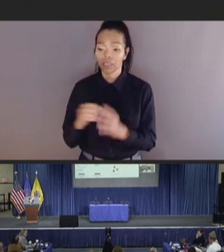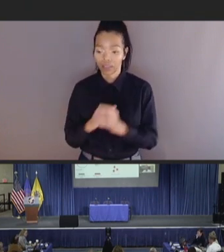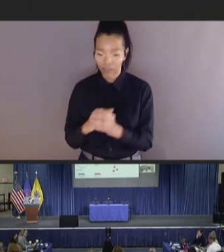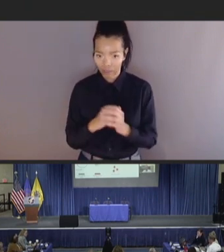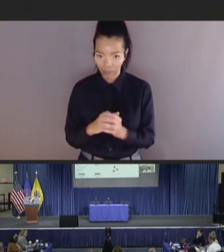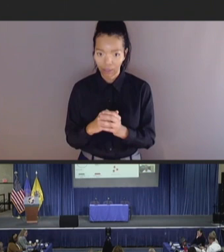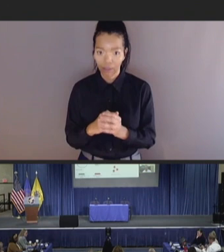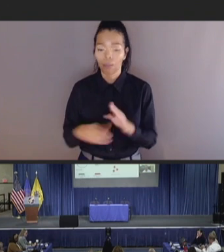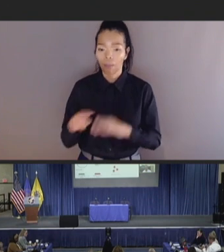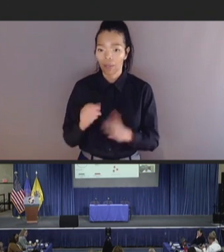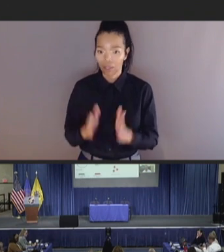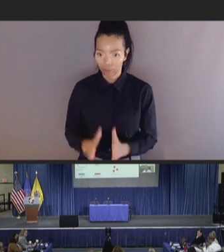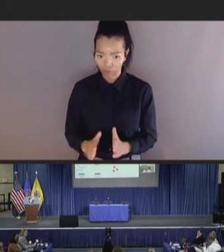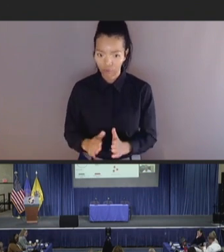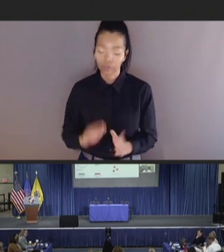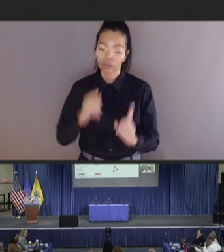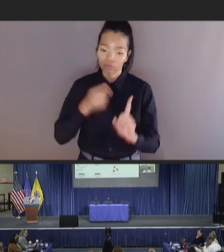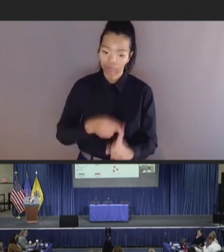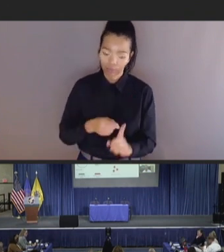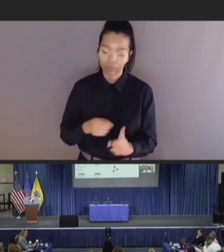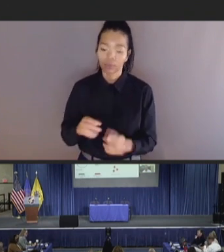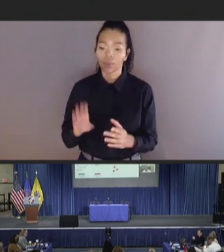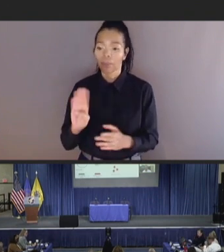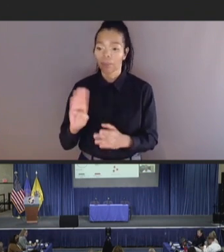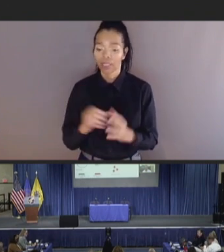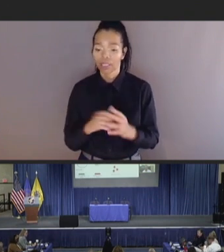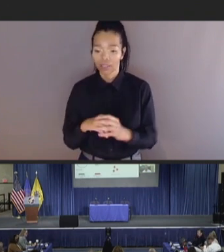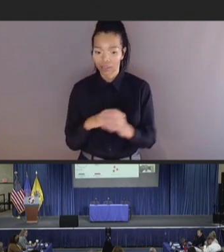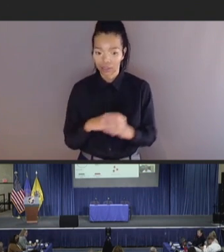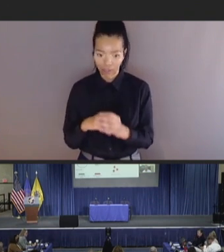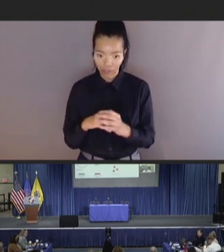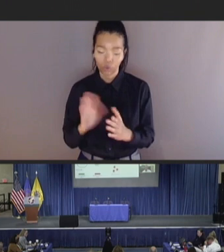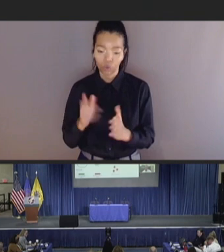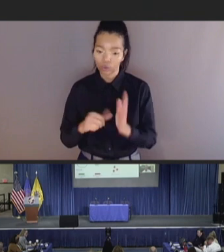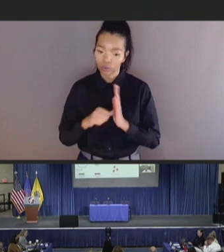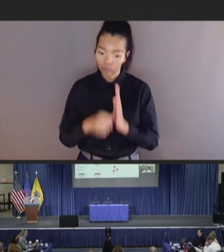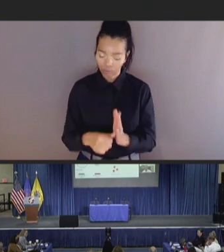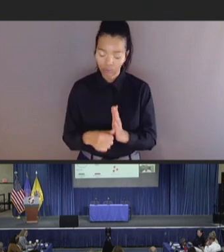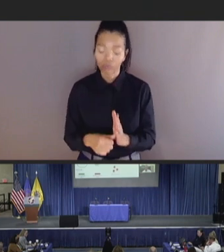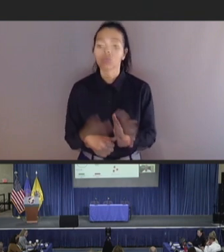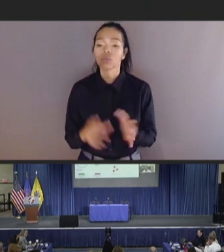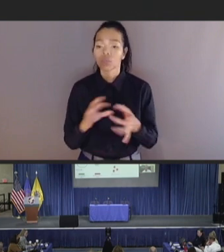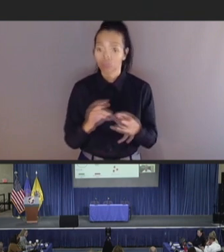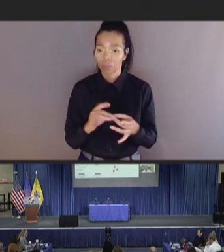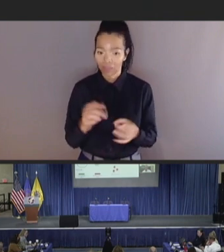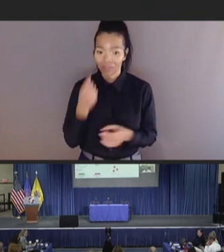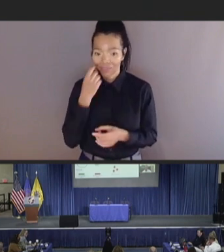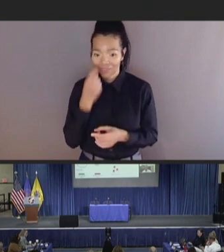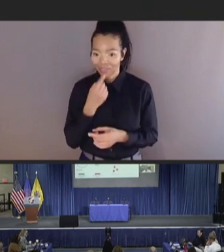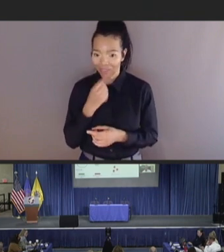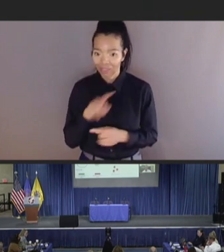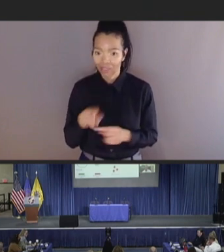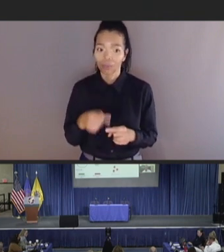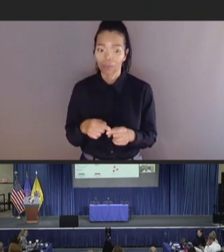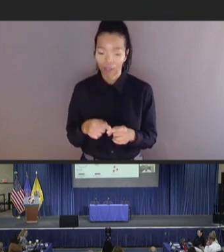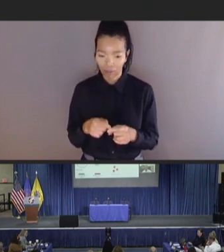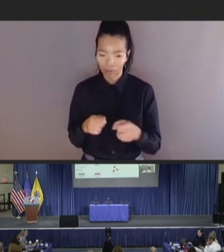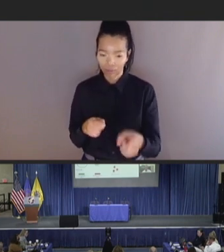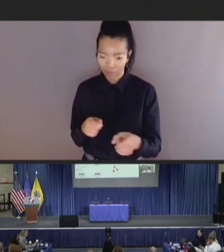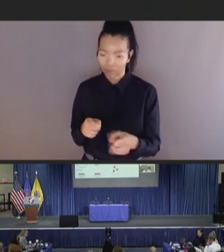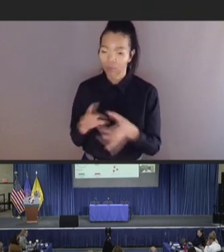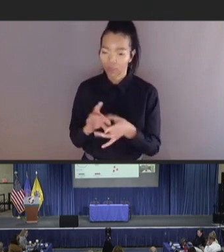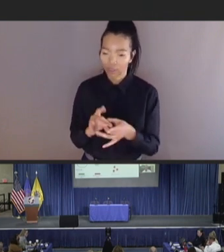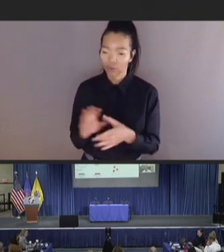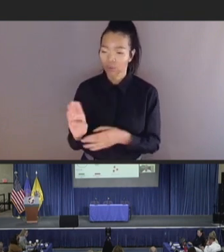career around B-cells, and I will kind of reiterate a little the message of Bill in more the context of the B-cell